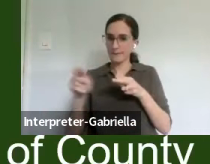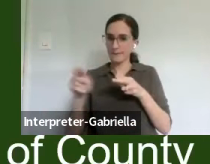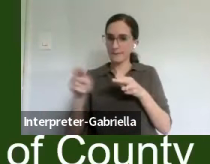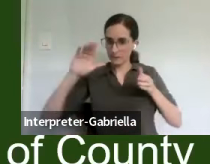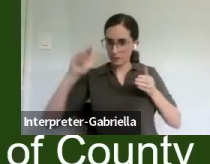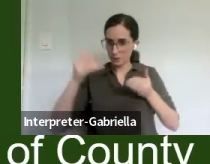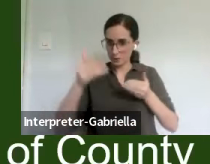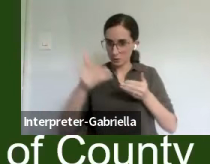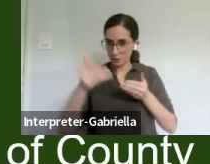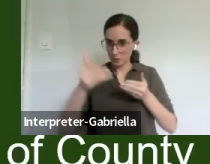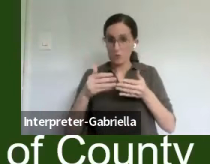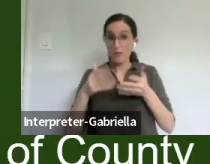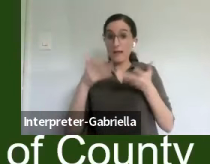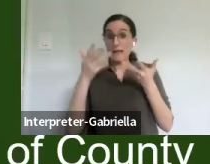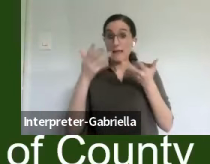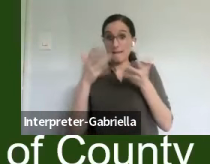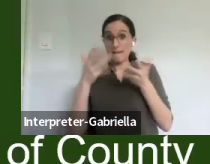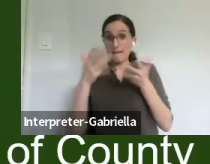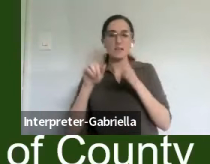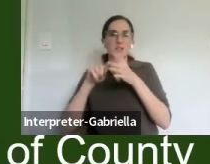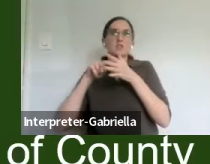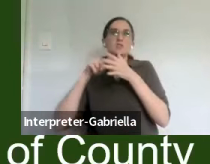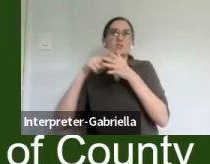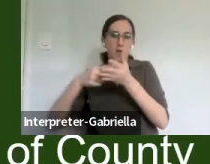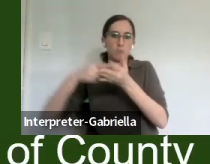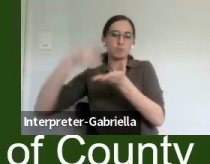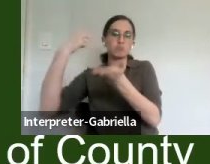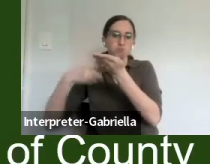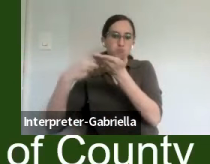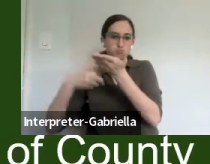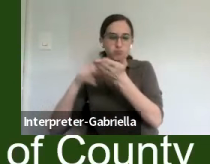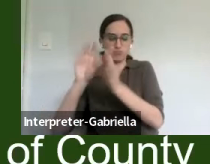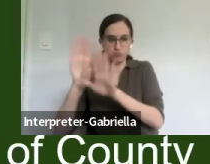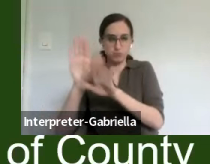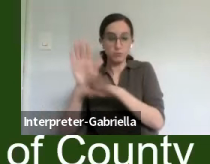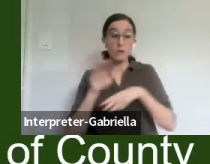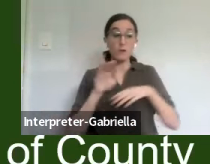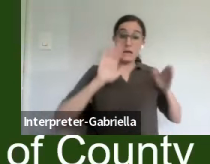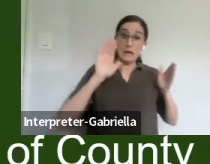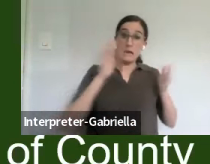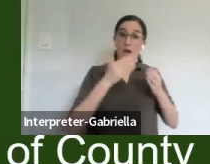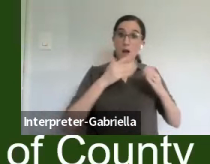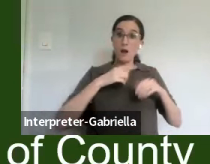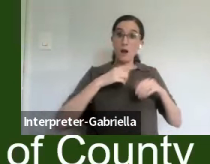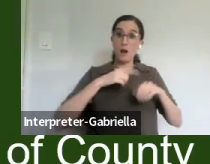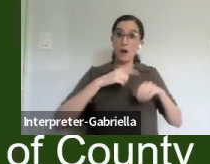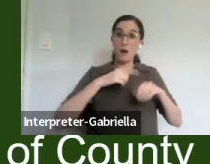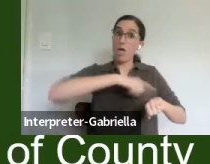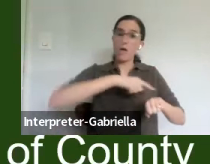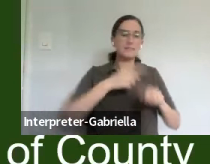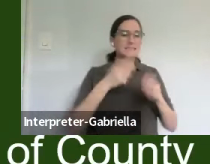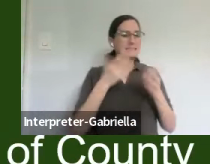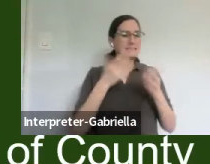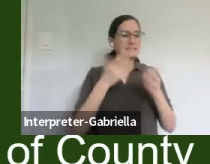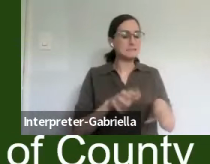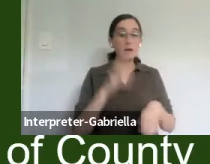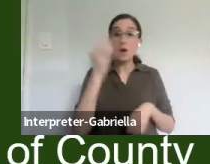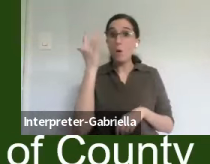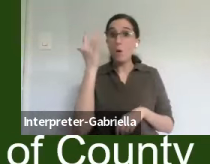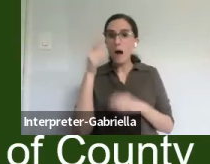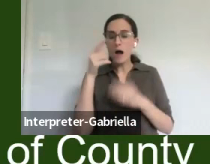the content of today. And I don't want to spend too much time on introductions because we have really a lot of